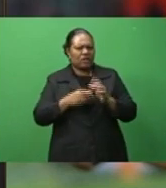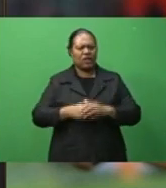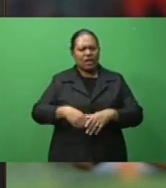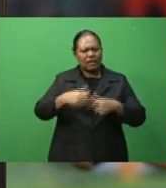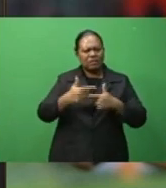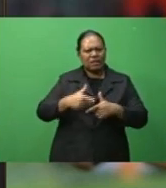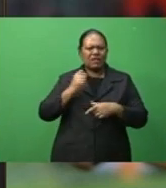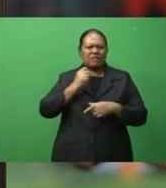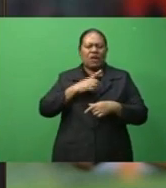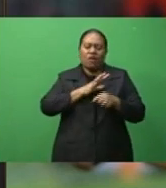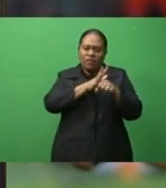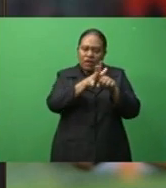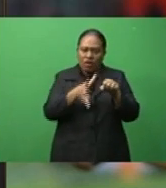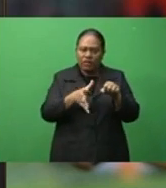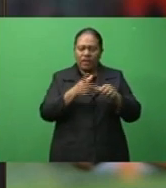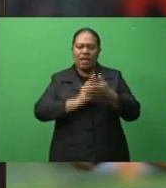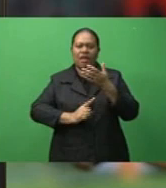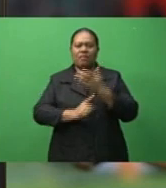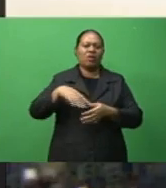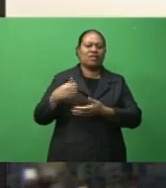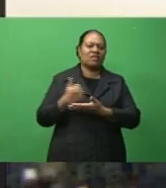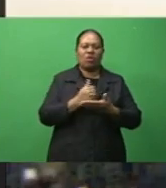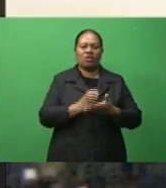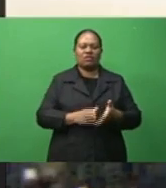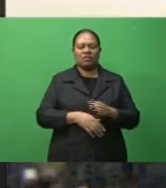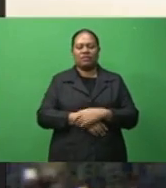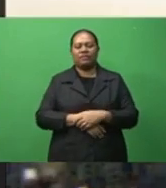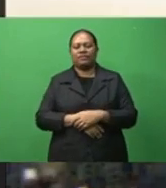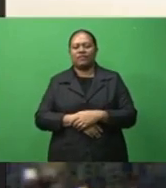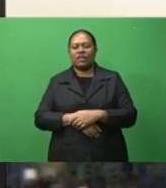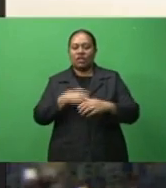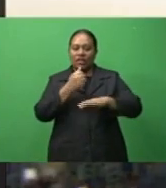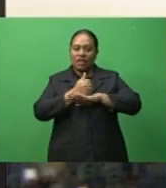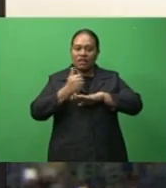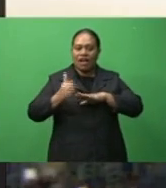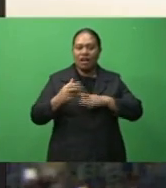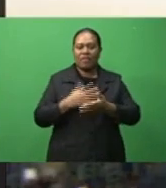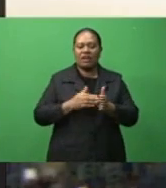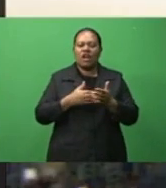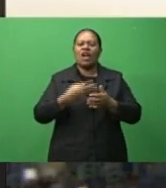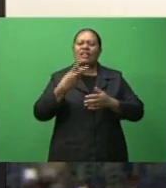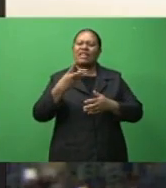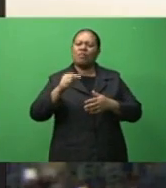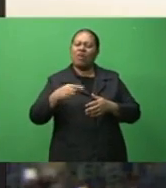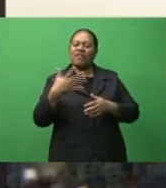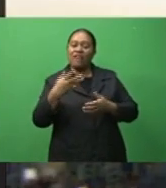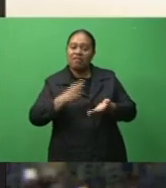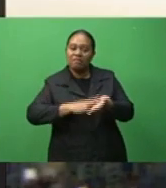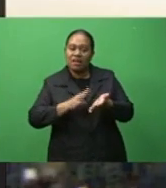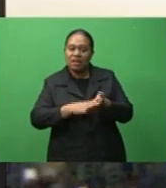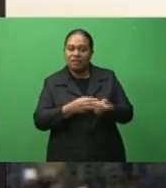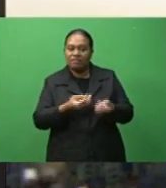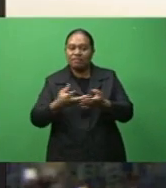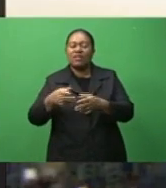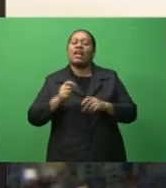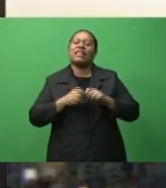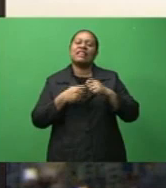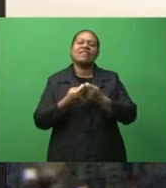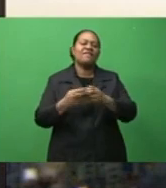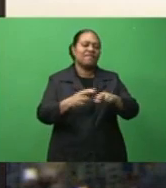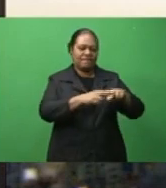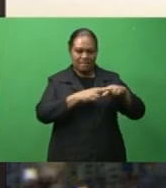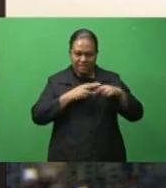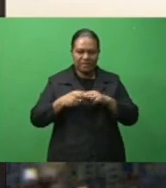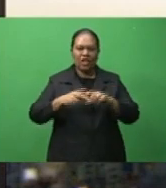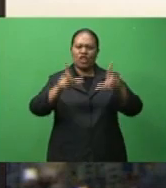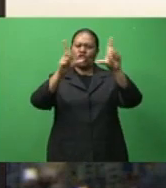of COVID-19 when rugby returns. The government provided a total of $3.5 million for Team Fiji to prepare for the